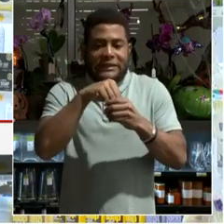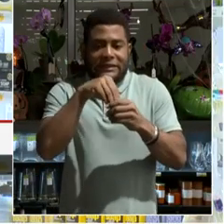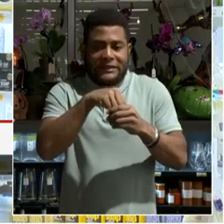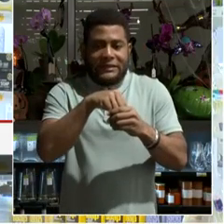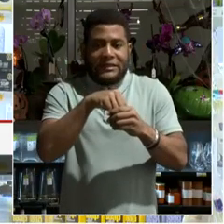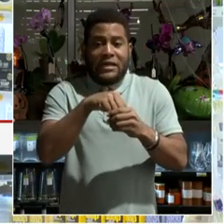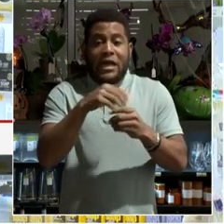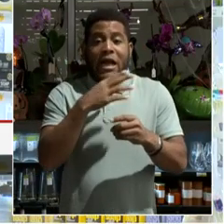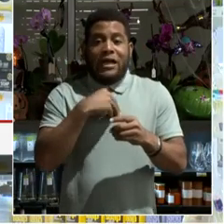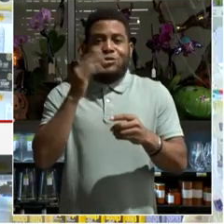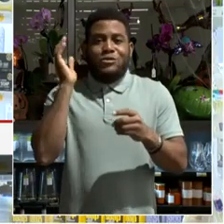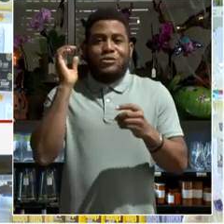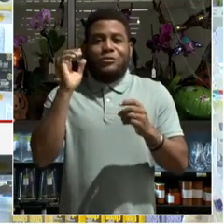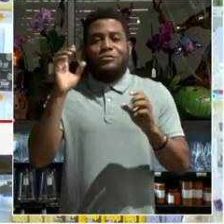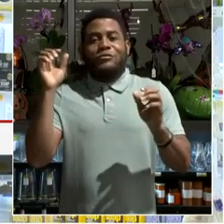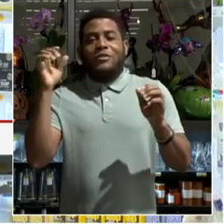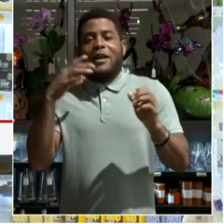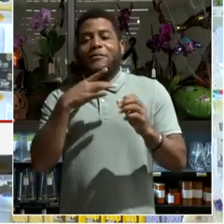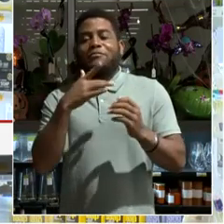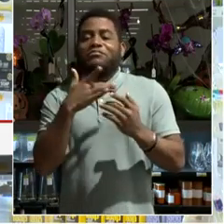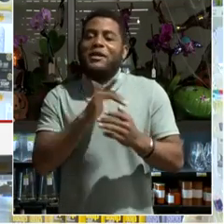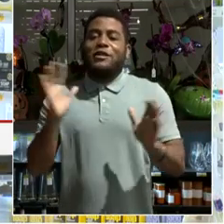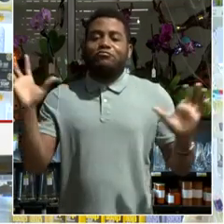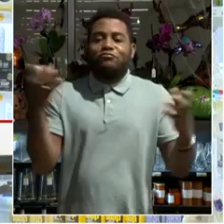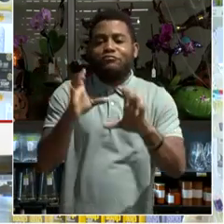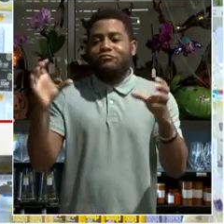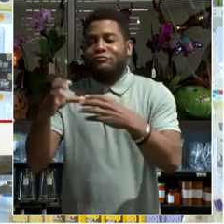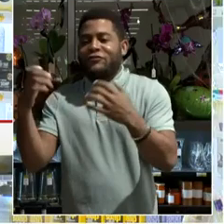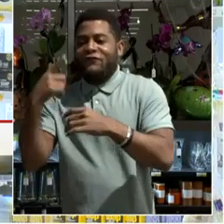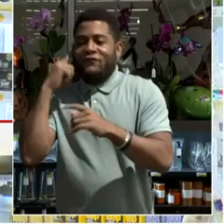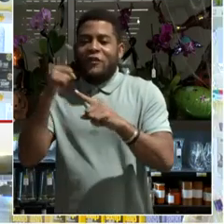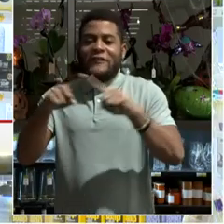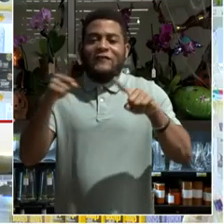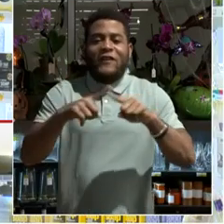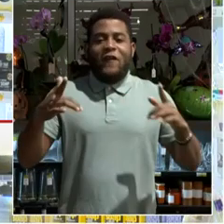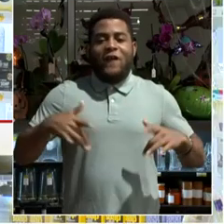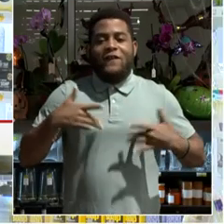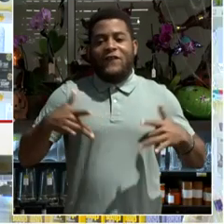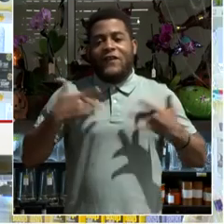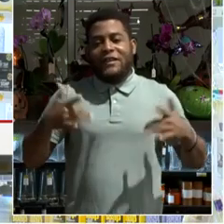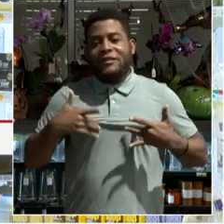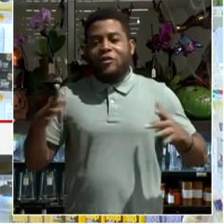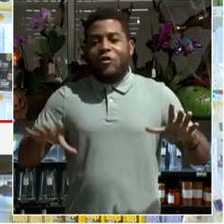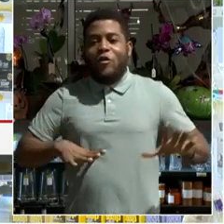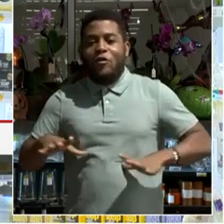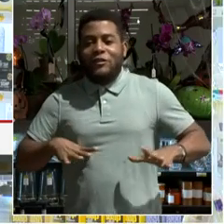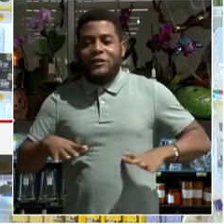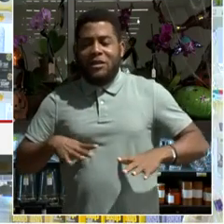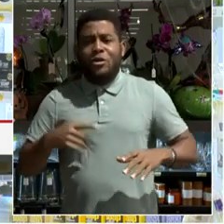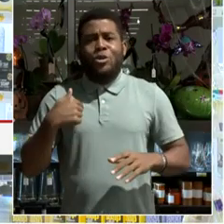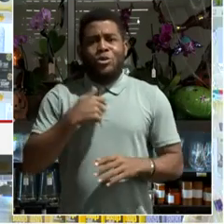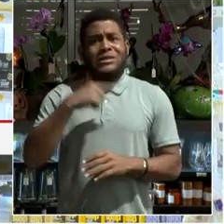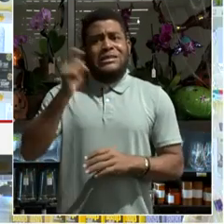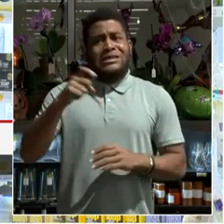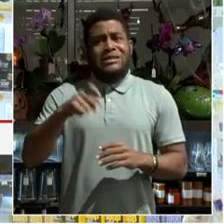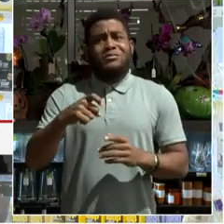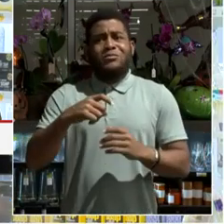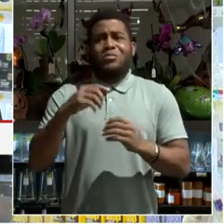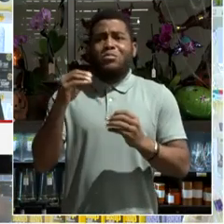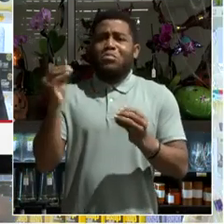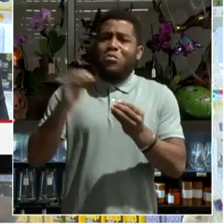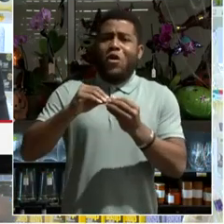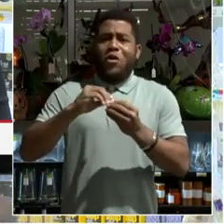gathering for various events, that you need and we need as much protection as possible.